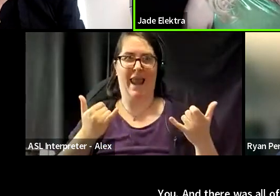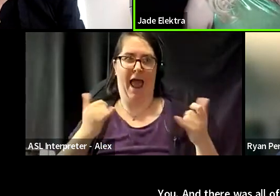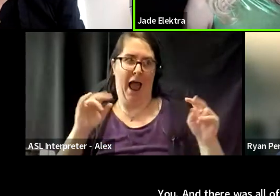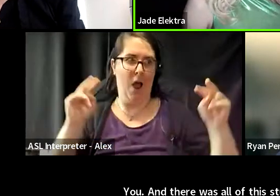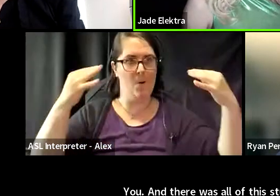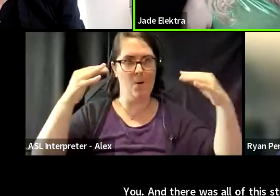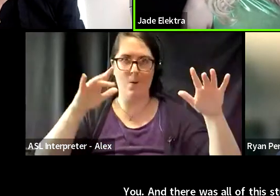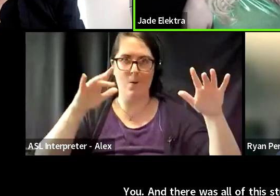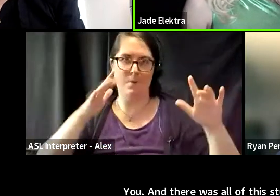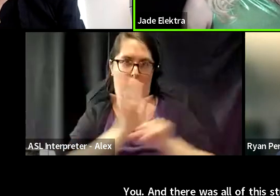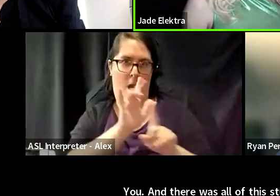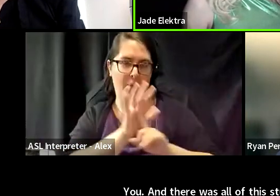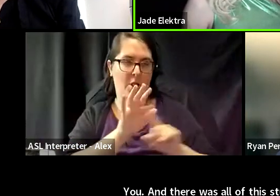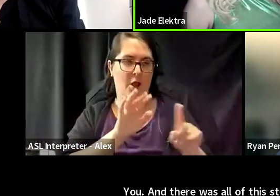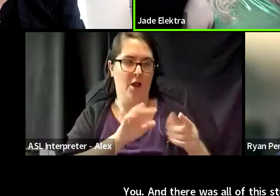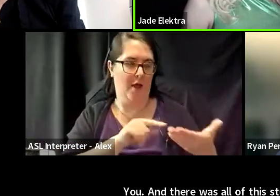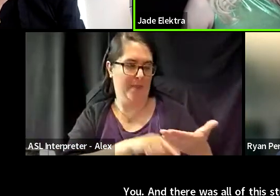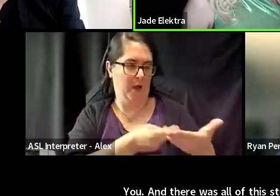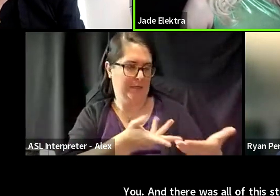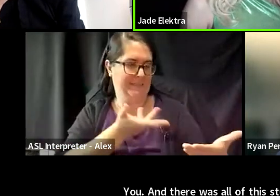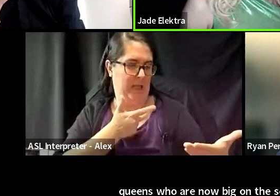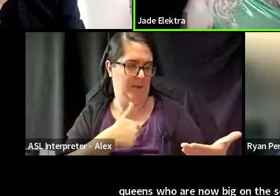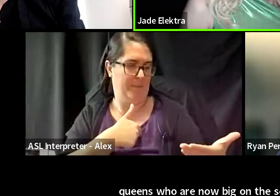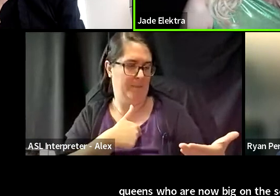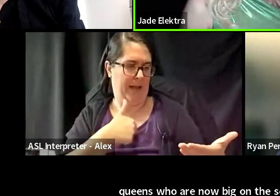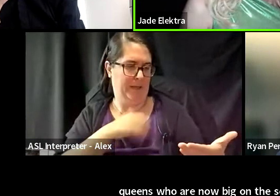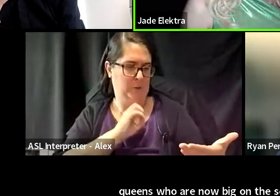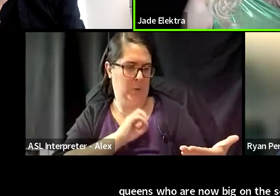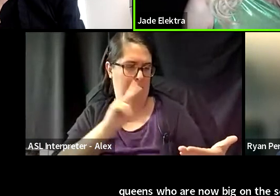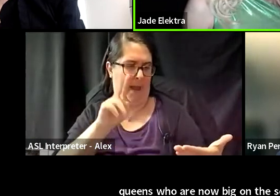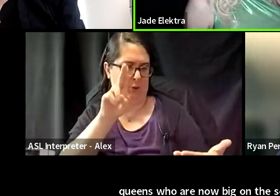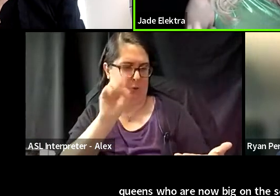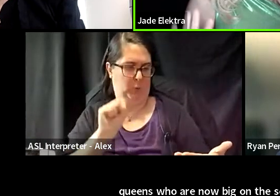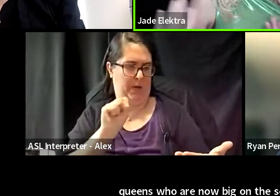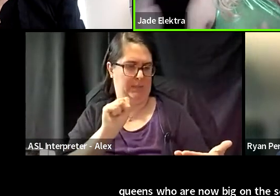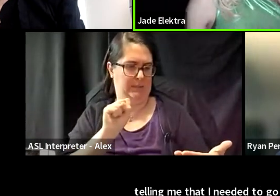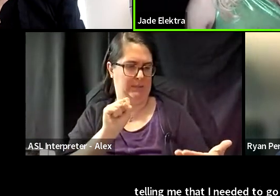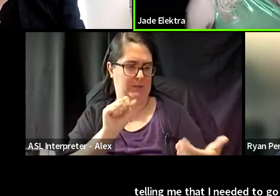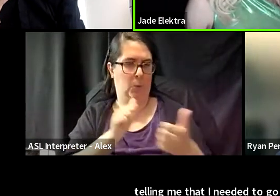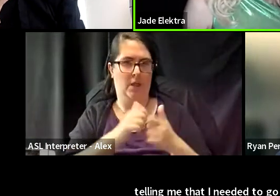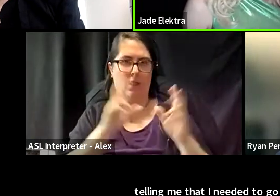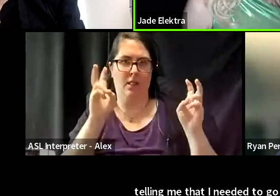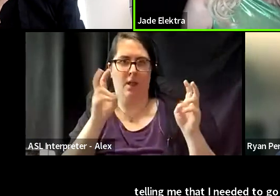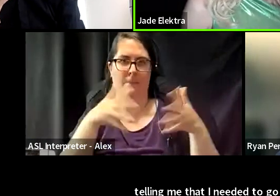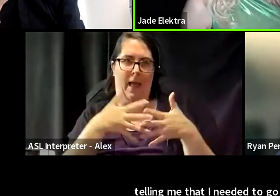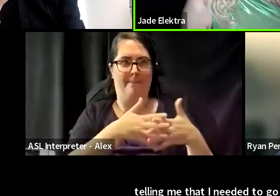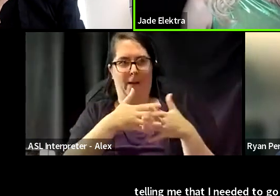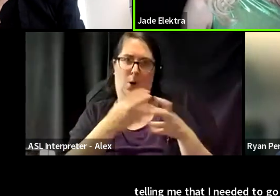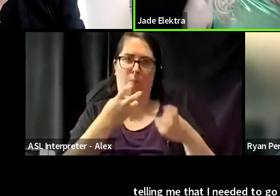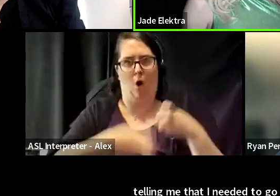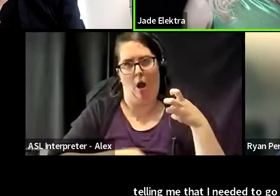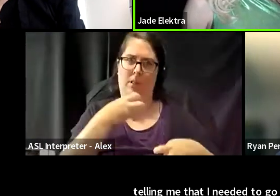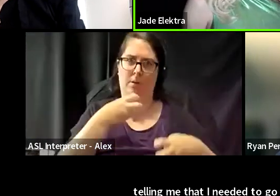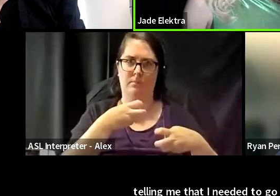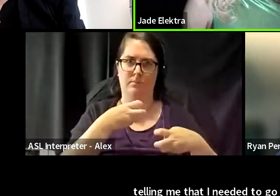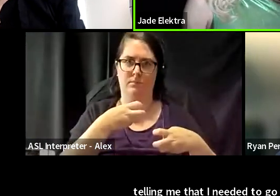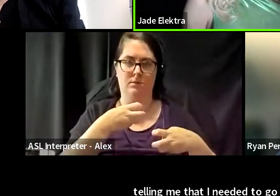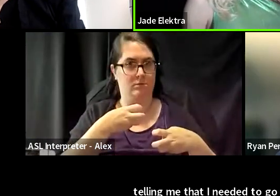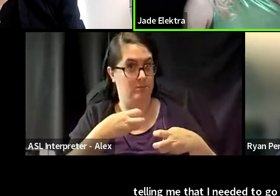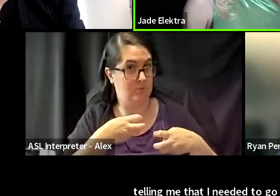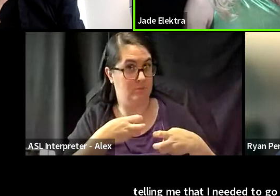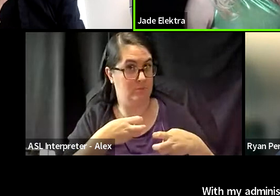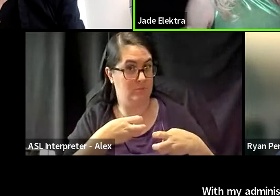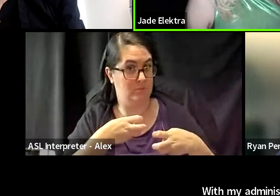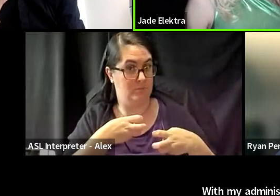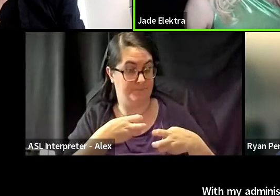scene or whatever, telling me that I needed to go back to the US with my American problems, and that that, you